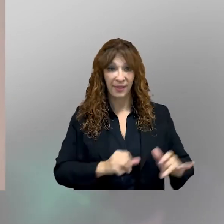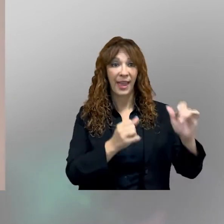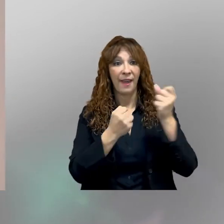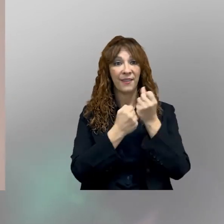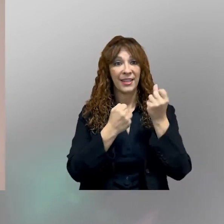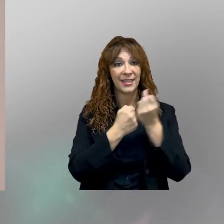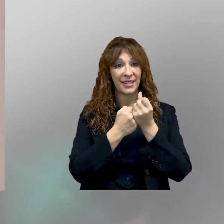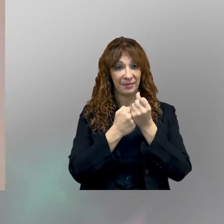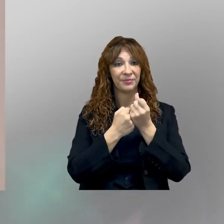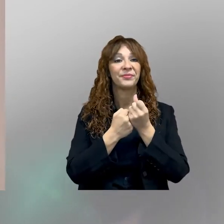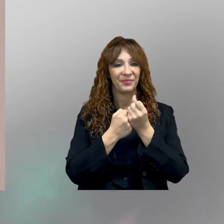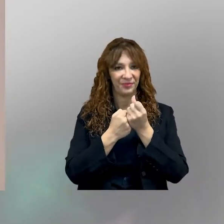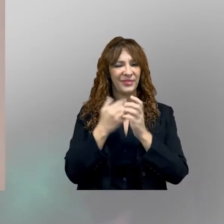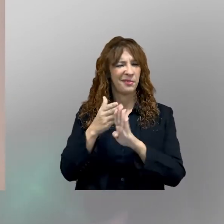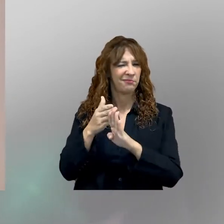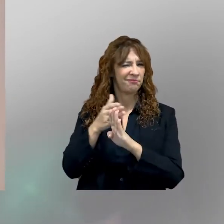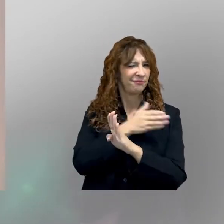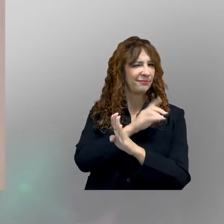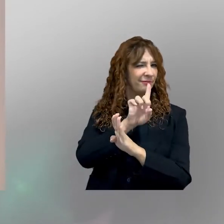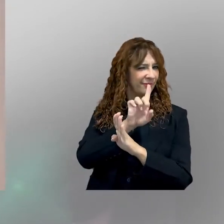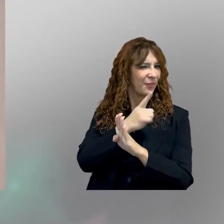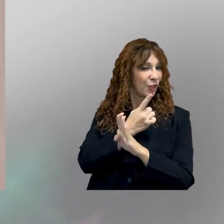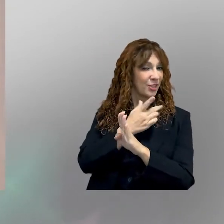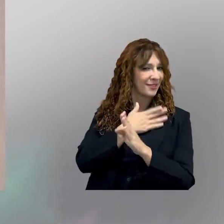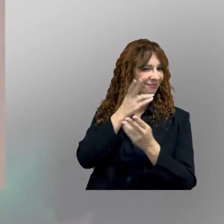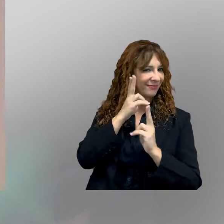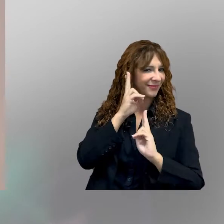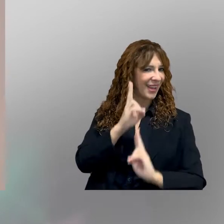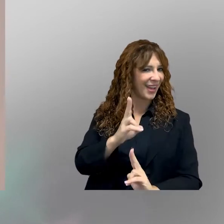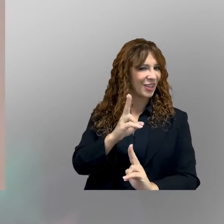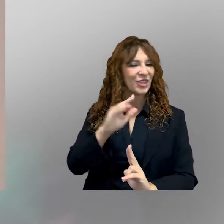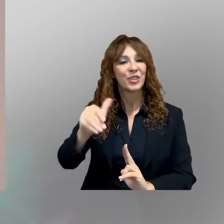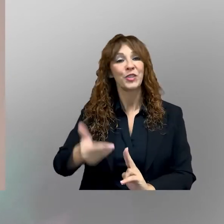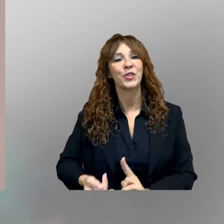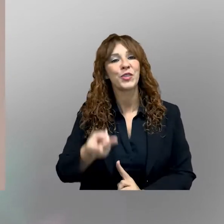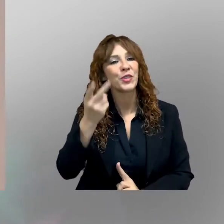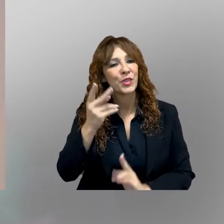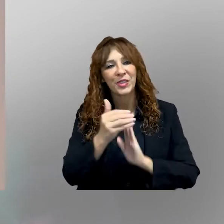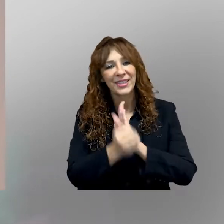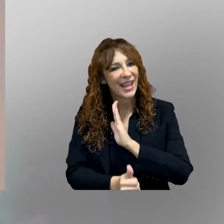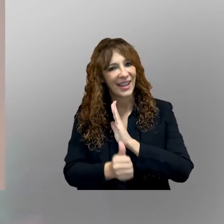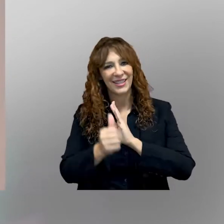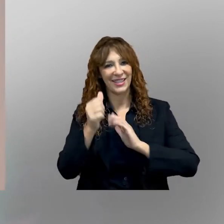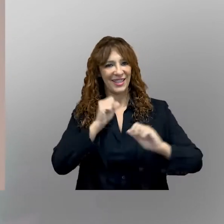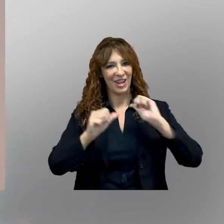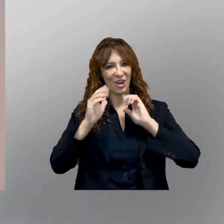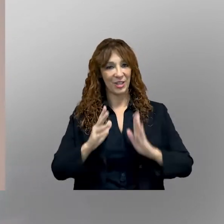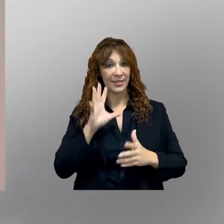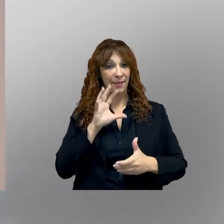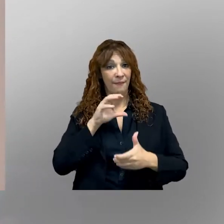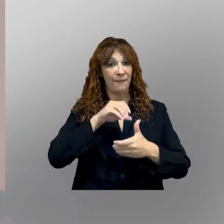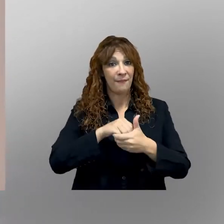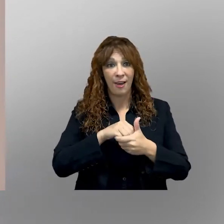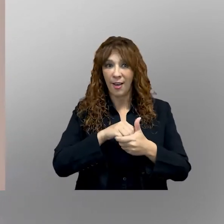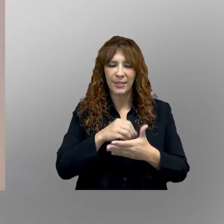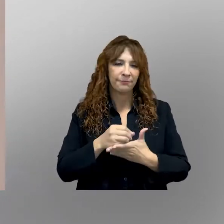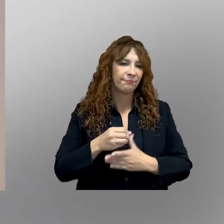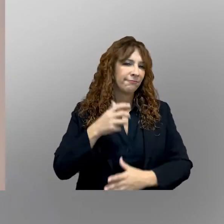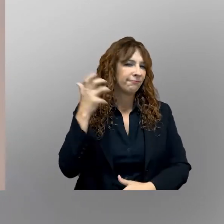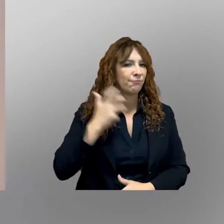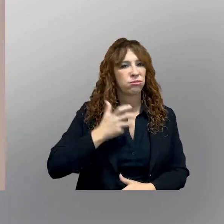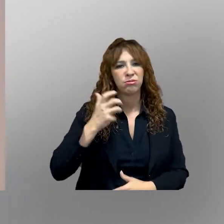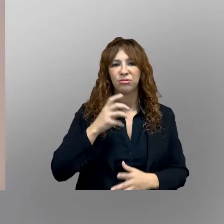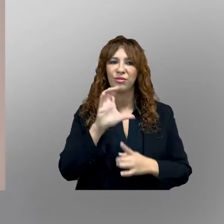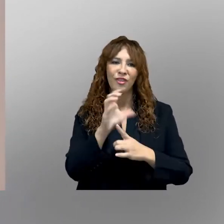advocacy. But first, it is my honor to introduce two very talented artists involved in the rich